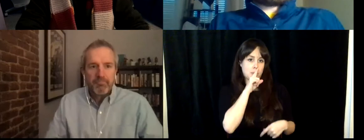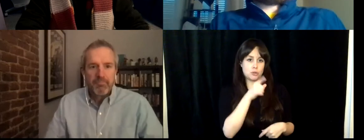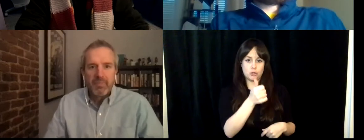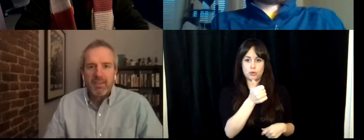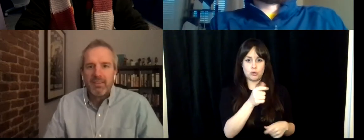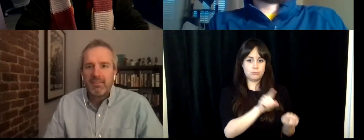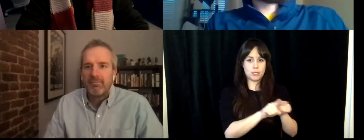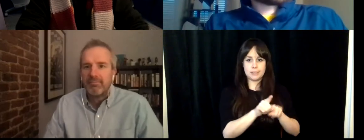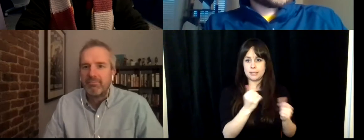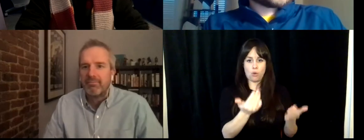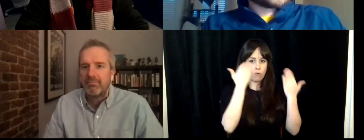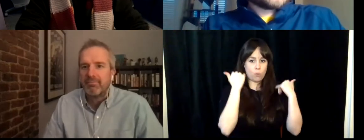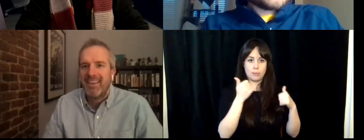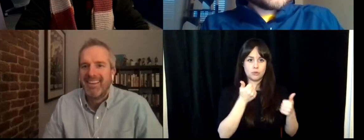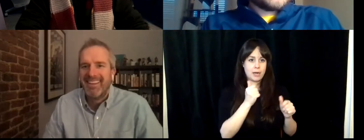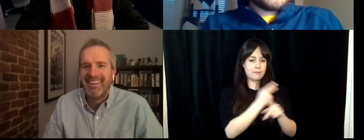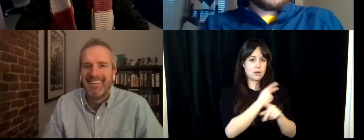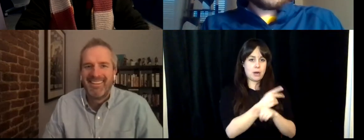all these questions and figure out which ones to answer.